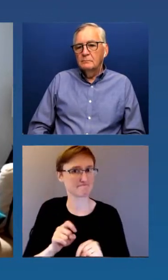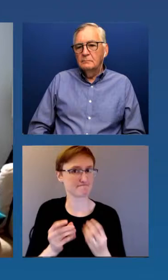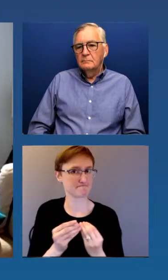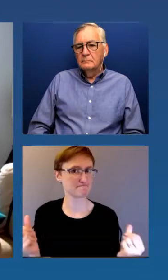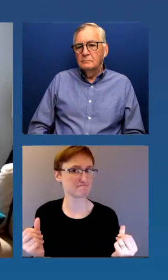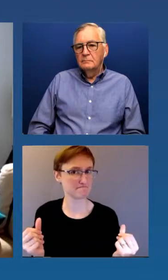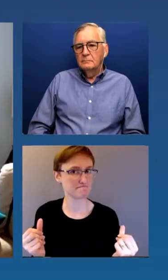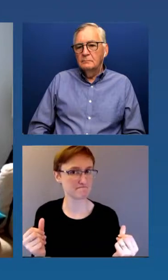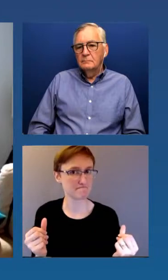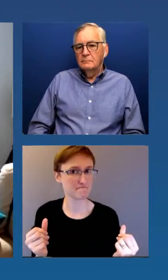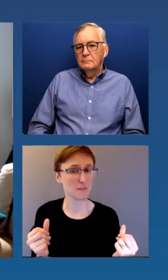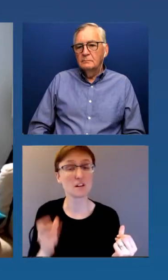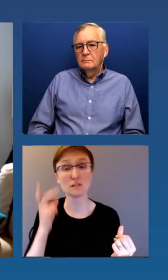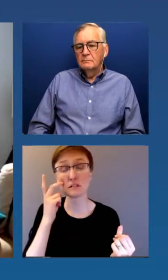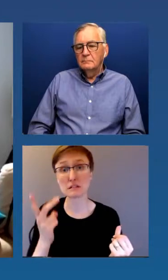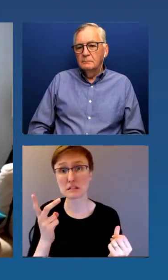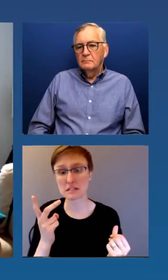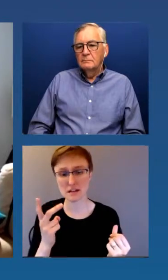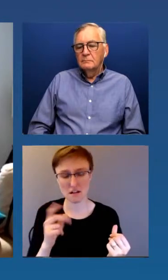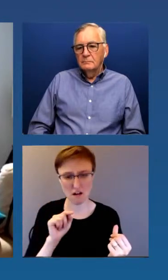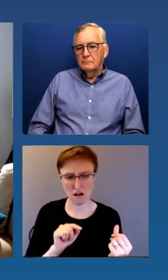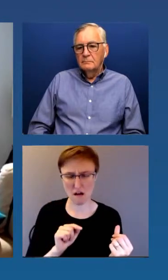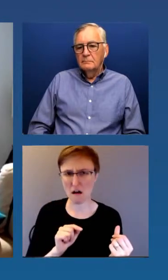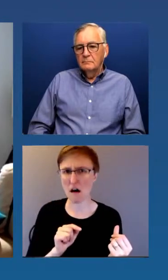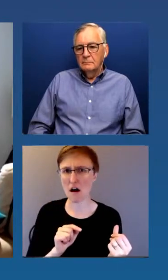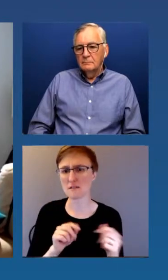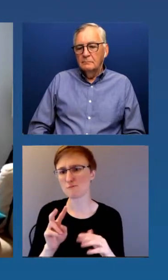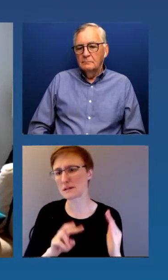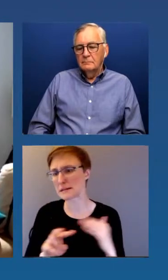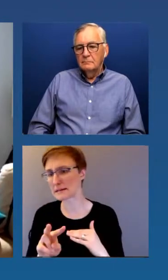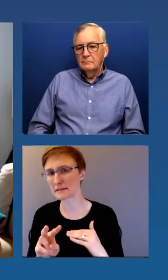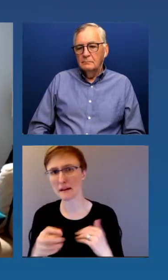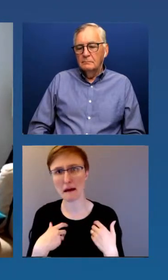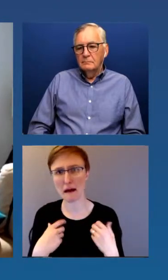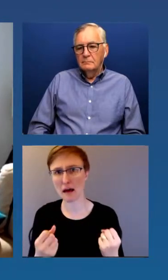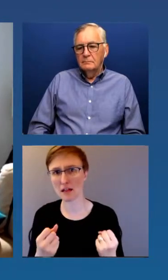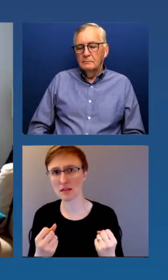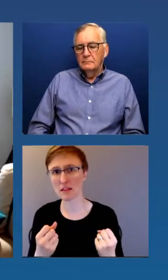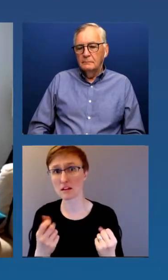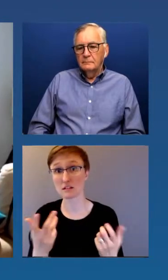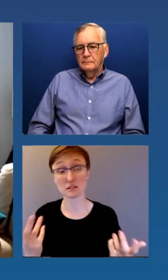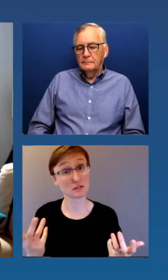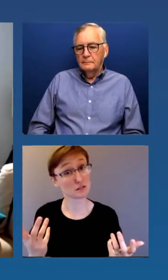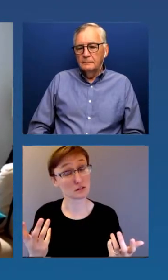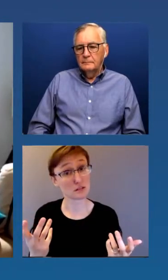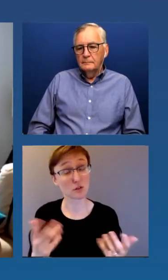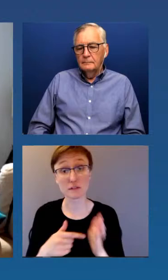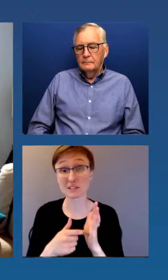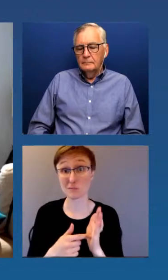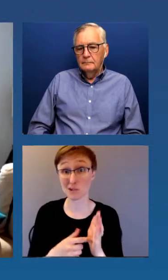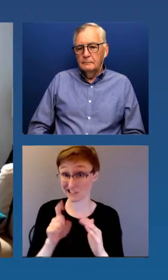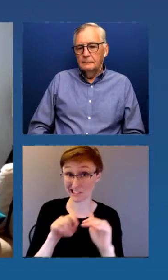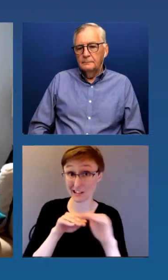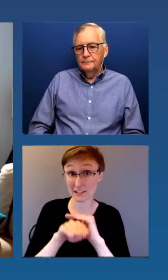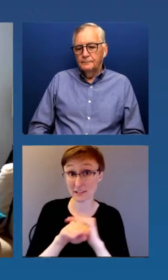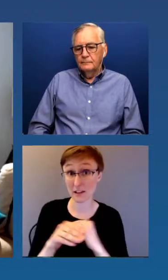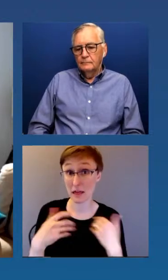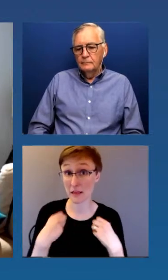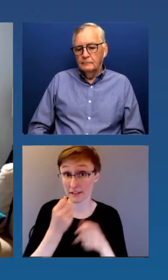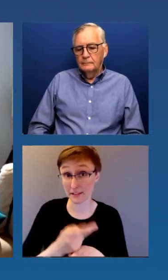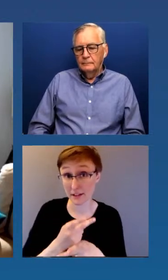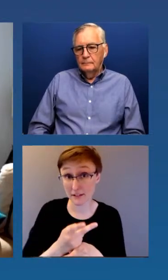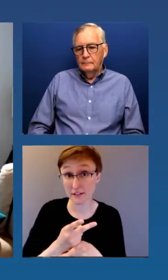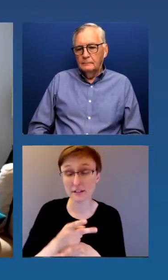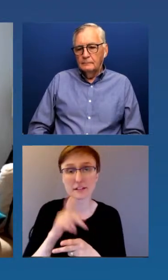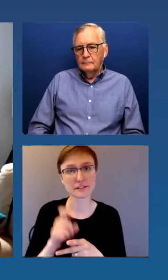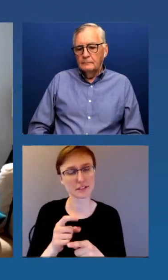the social determinants of health, including access to primary health care, including access to economic